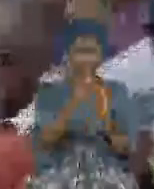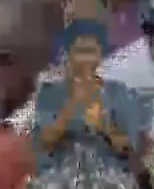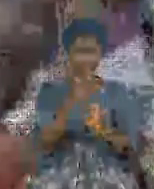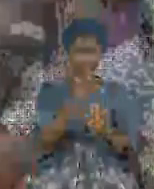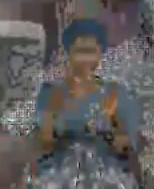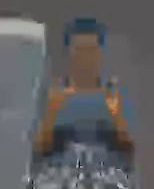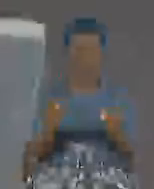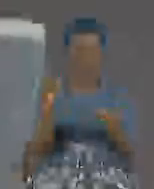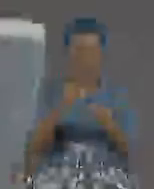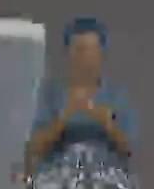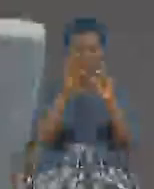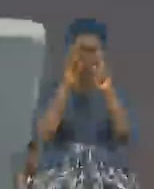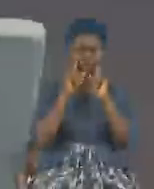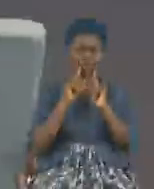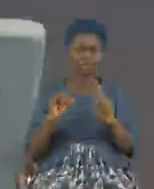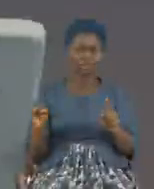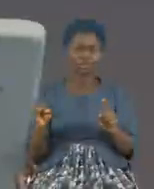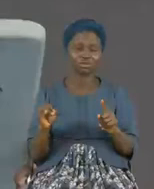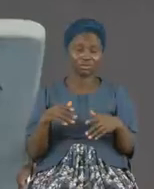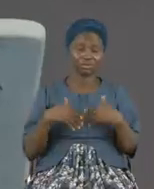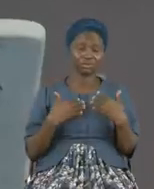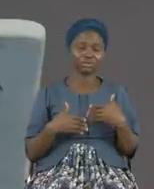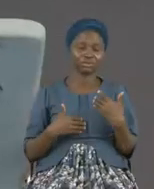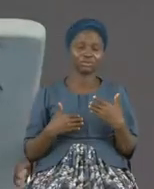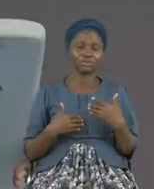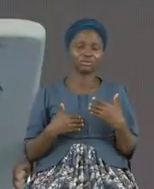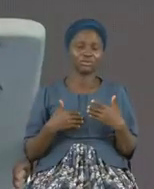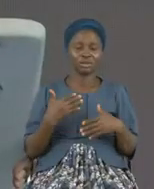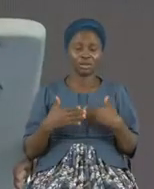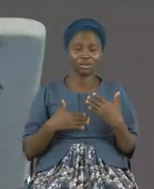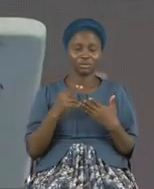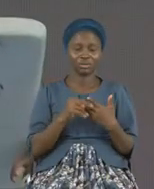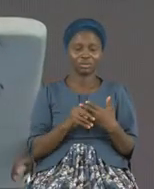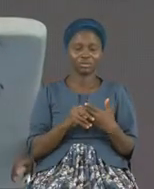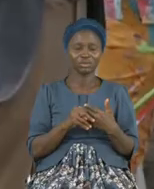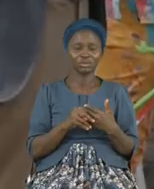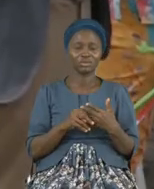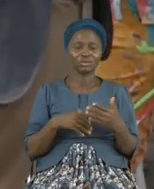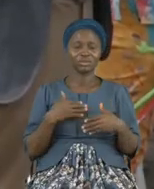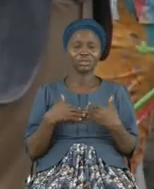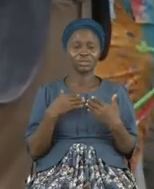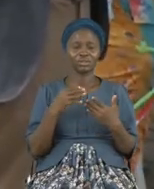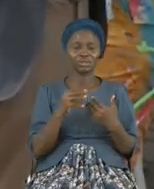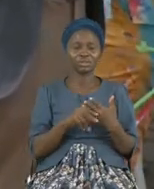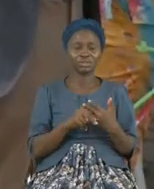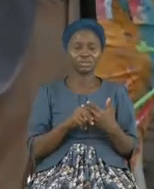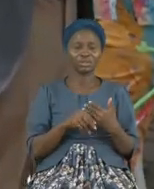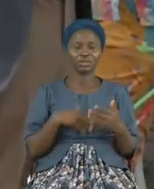crying. Joy, amen. Happiness, amen. Gladness, amen. Laughter,